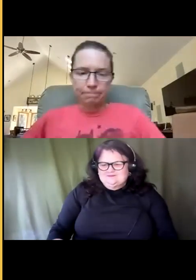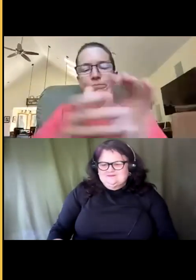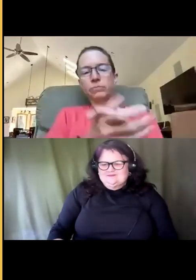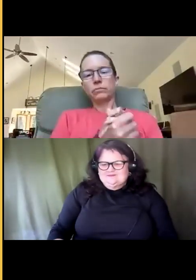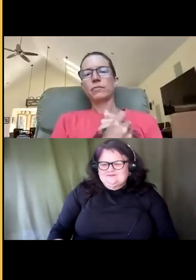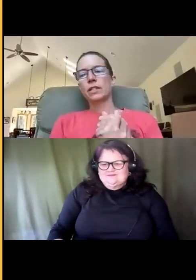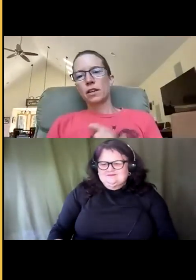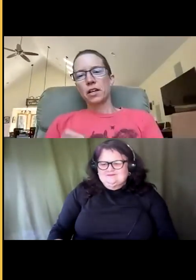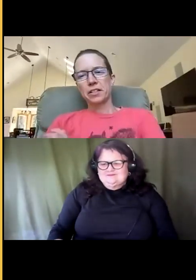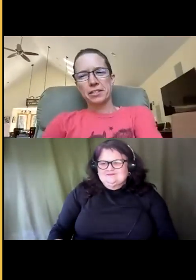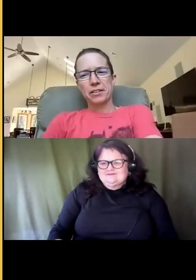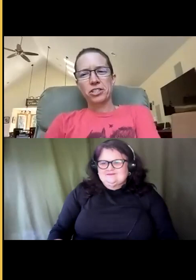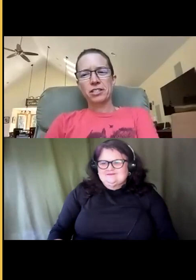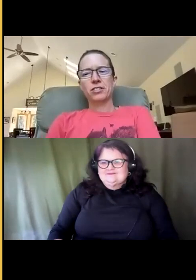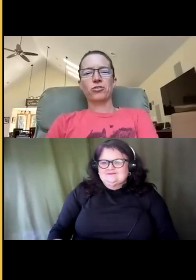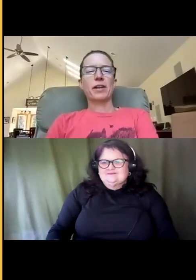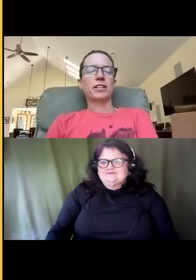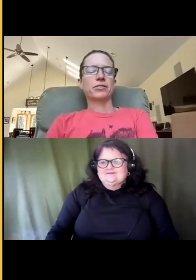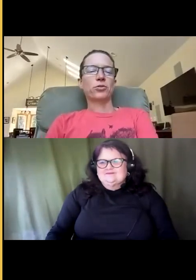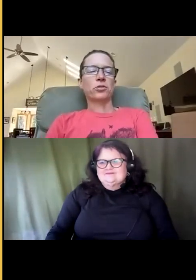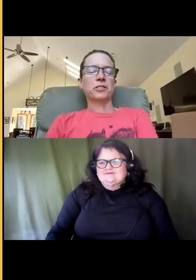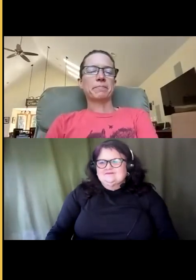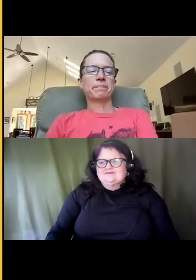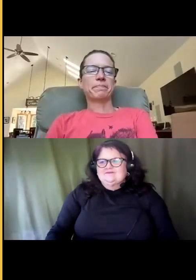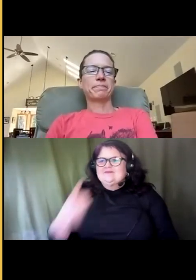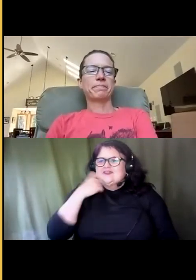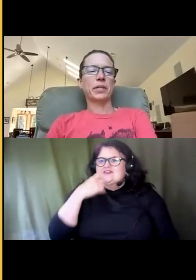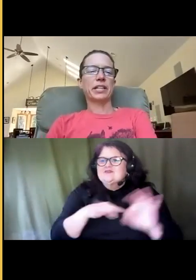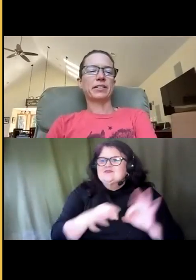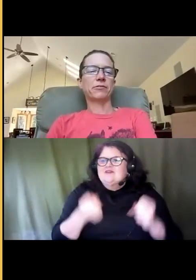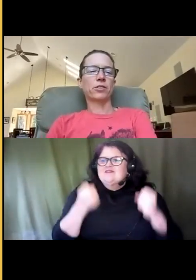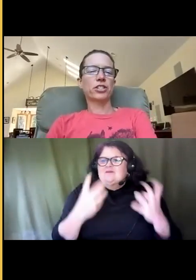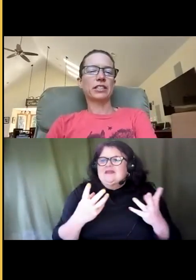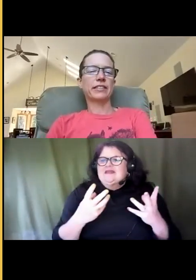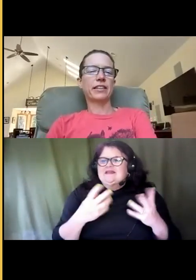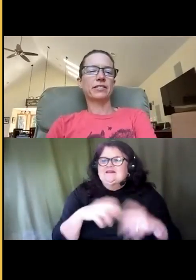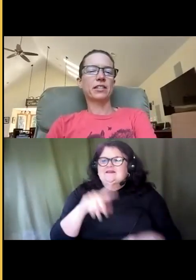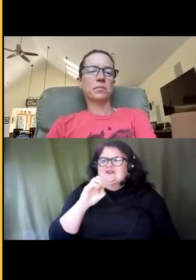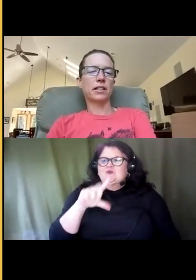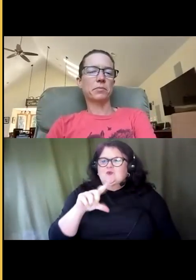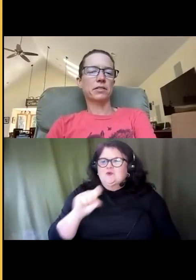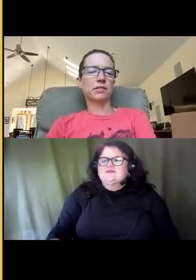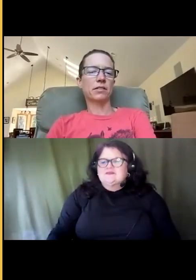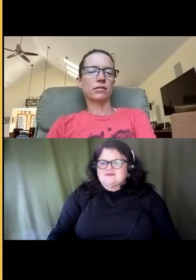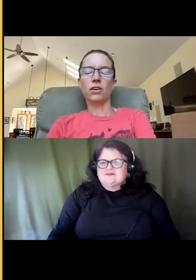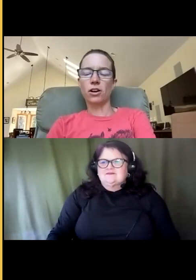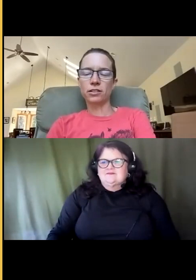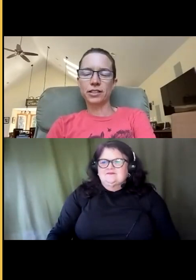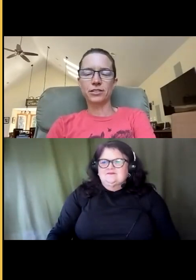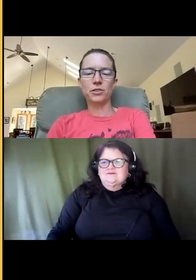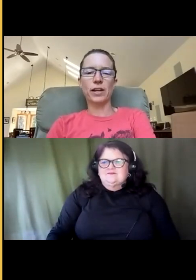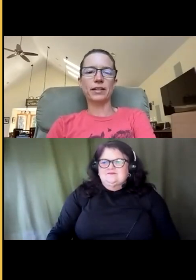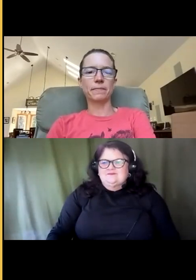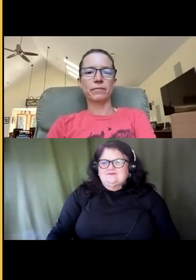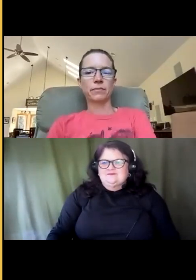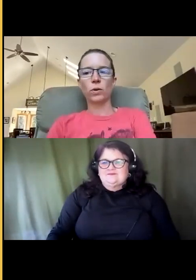Okay. All right, so I've just described a lot of tools, but unfortunately then sometimes law gets